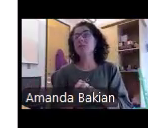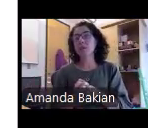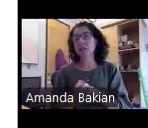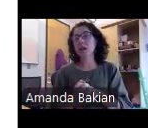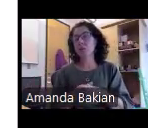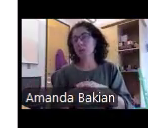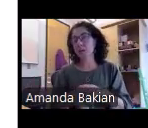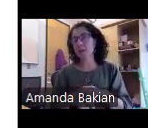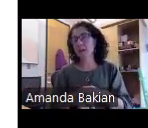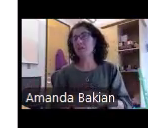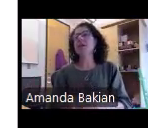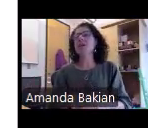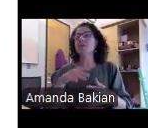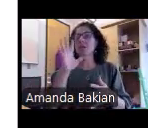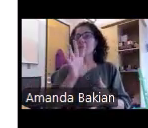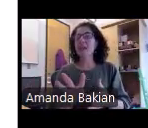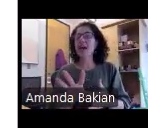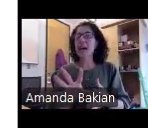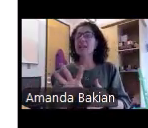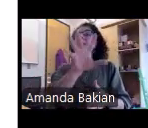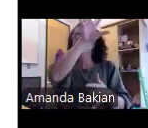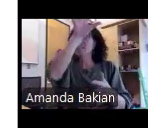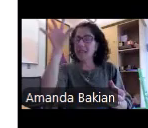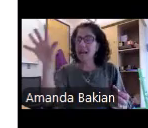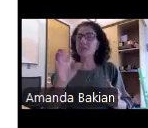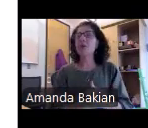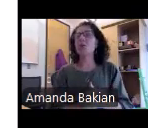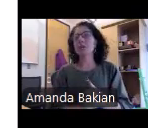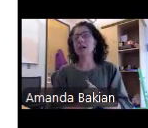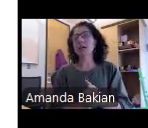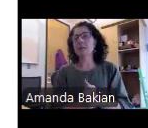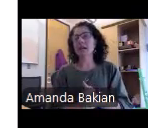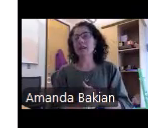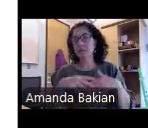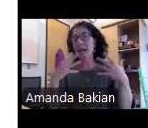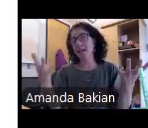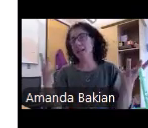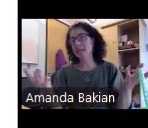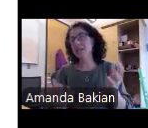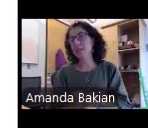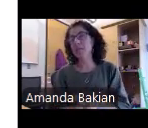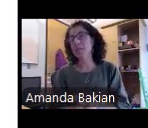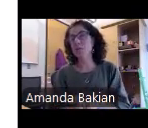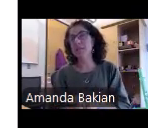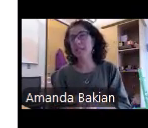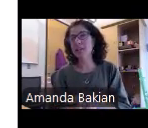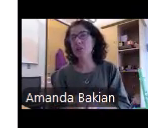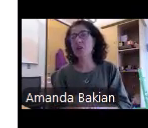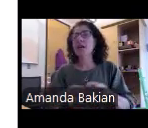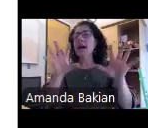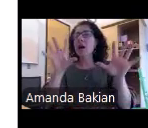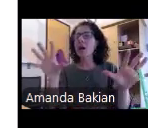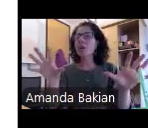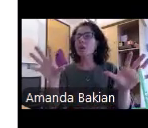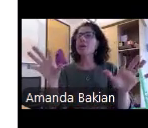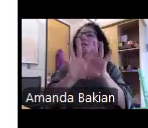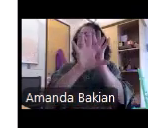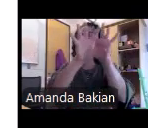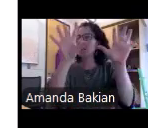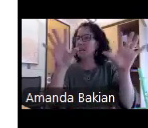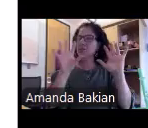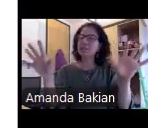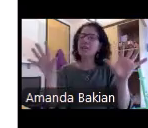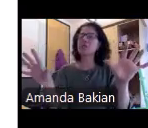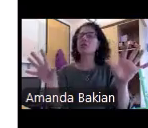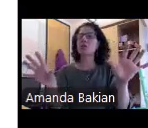that is fairly cost prohibitive. So given that, the ADDM network is become the gold standard. However,